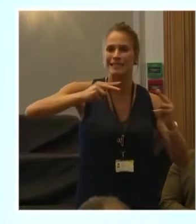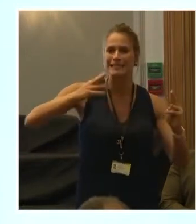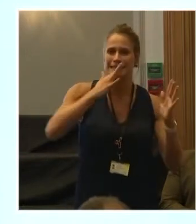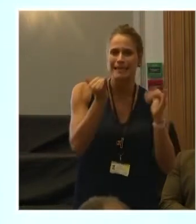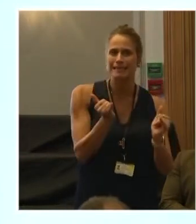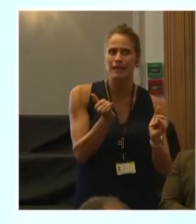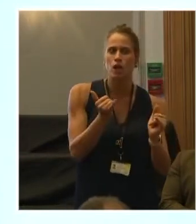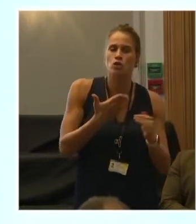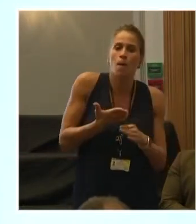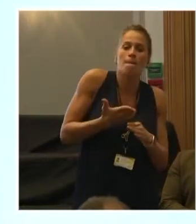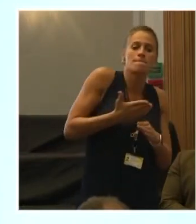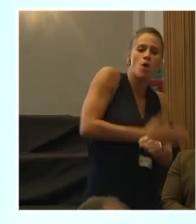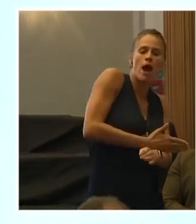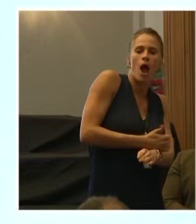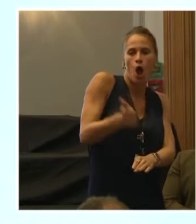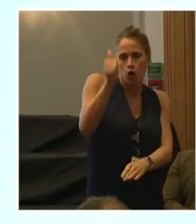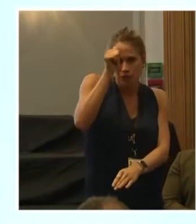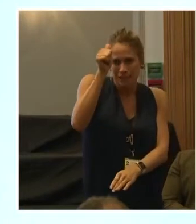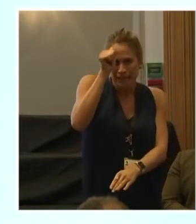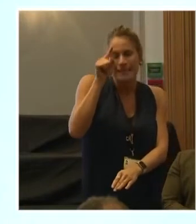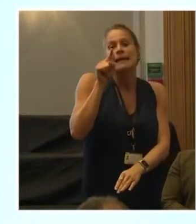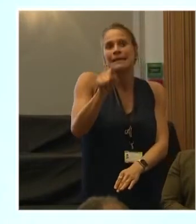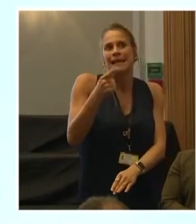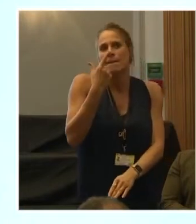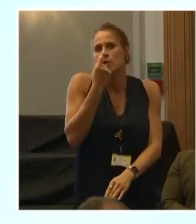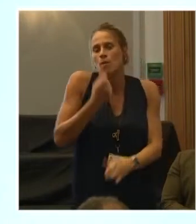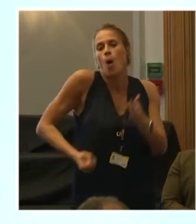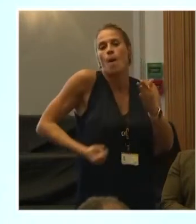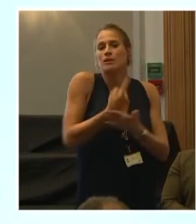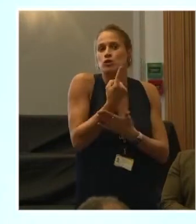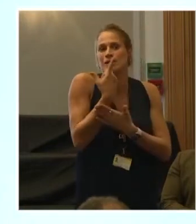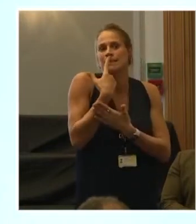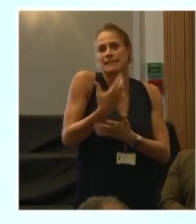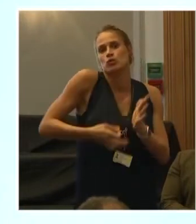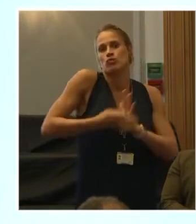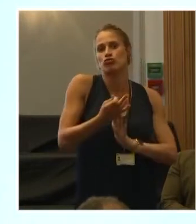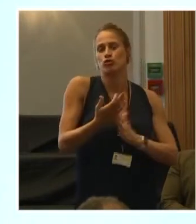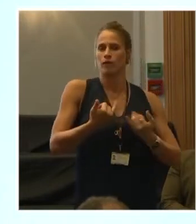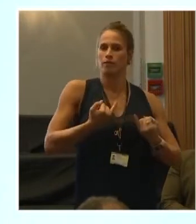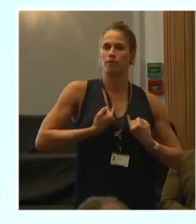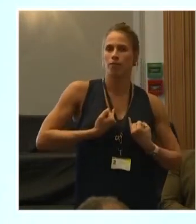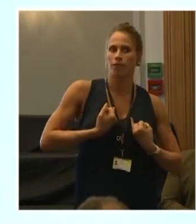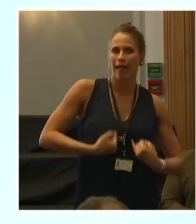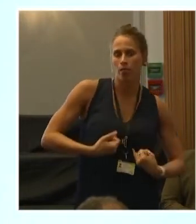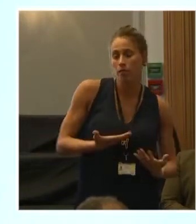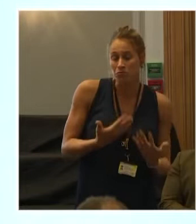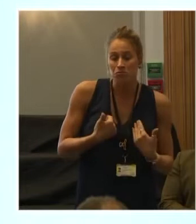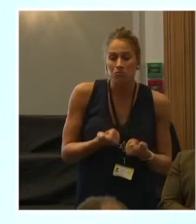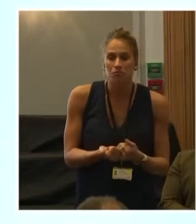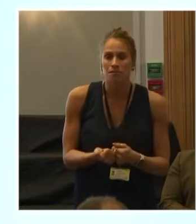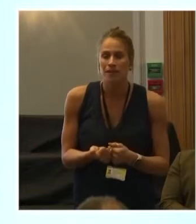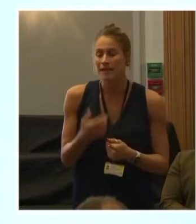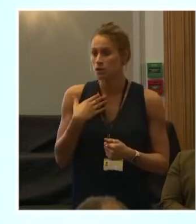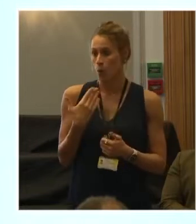make the most of any opportunities that these potential treatments present. Meanwhile, we're also starting to